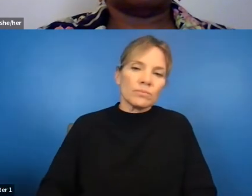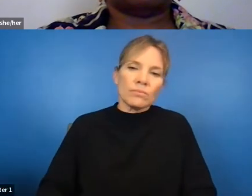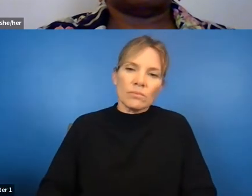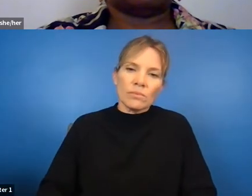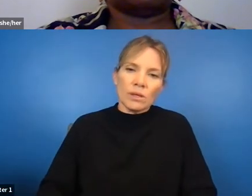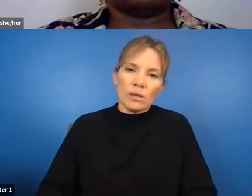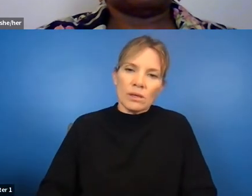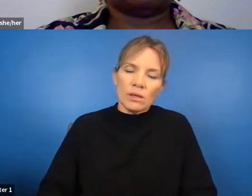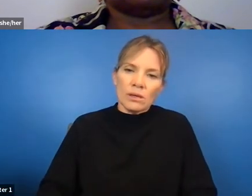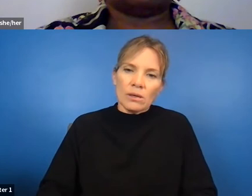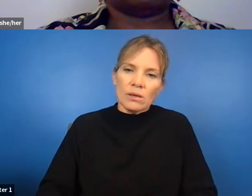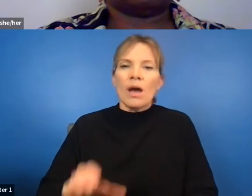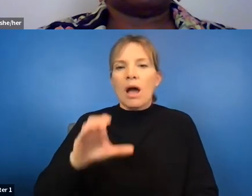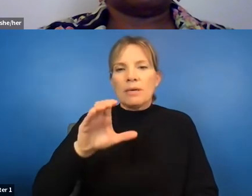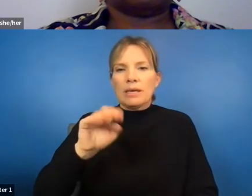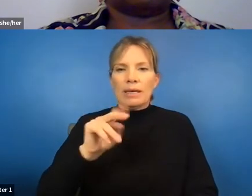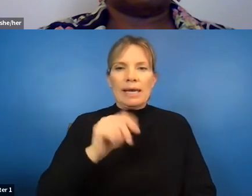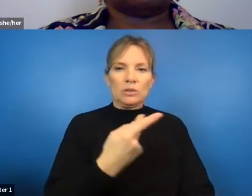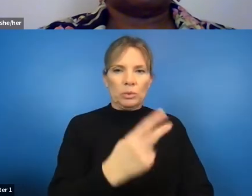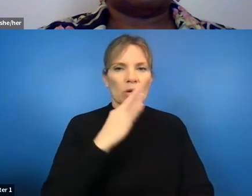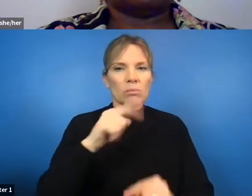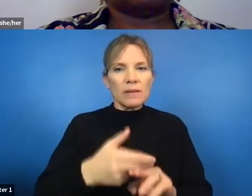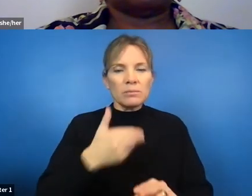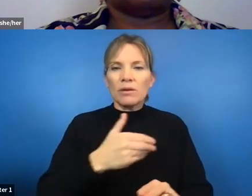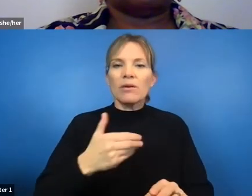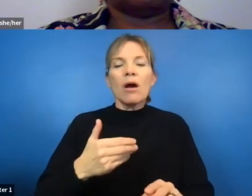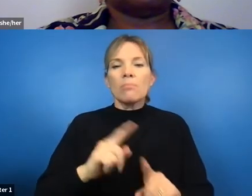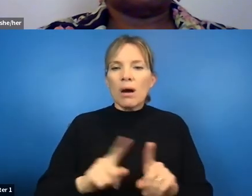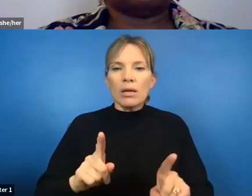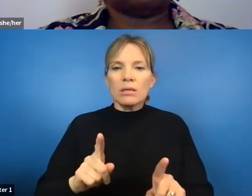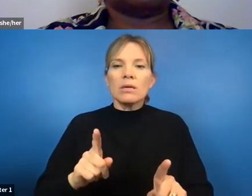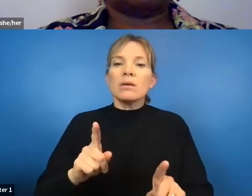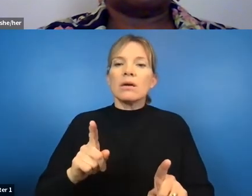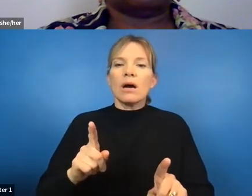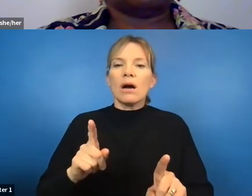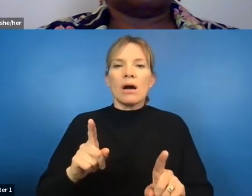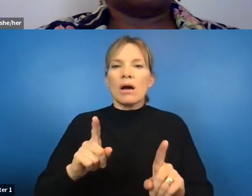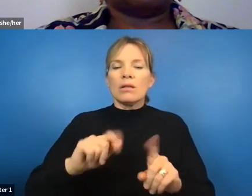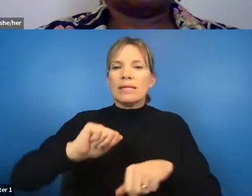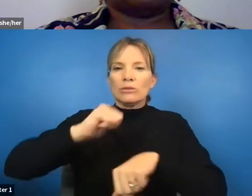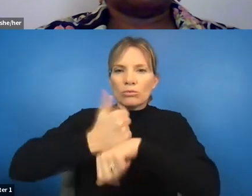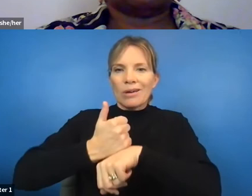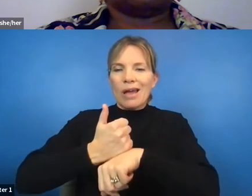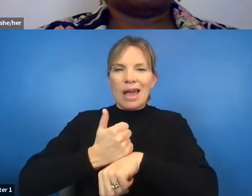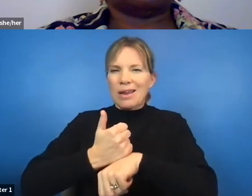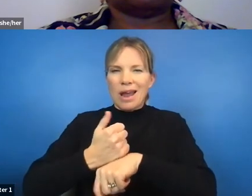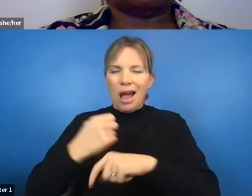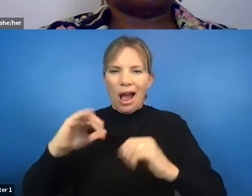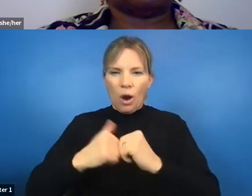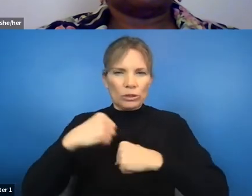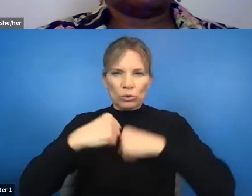into this, because I think Candace, we talked about this before we did this, is the framing on health, reframing